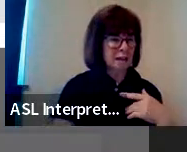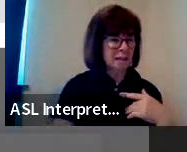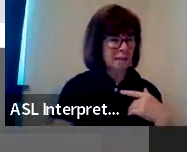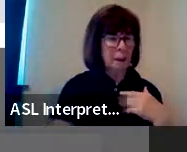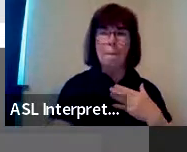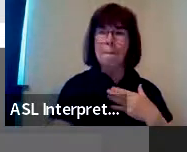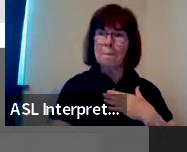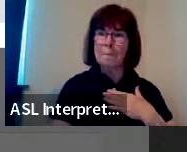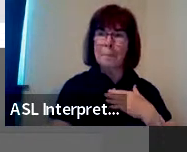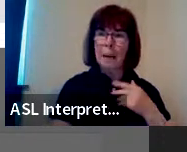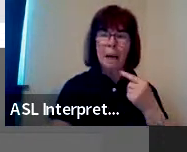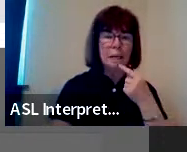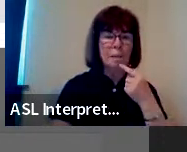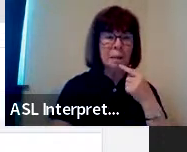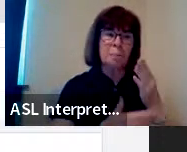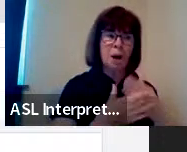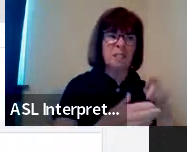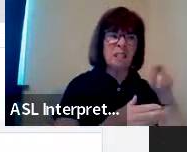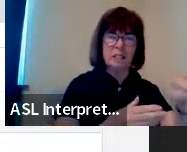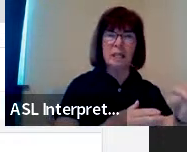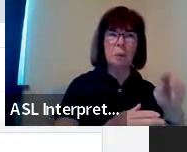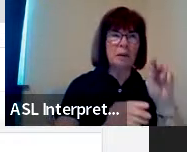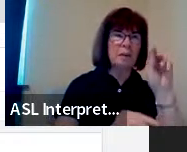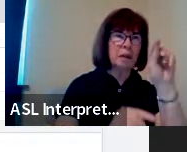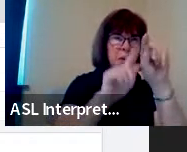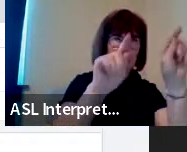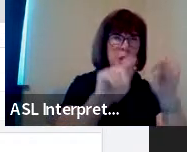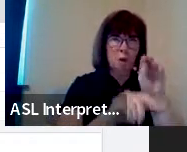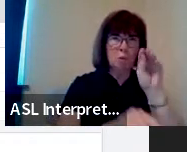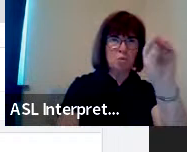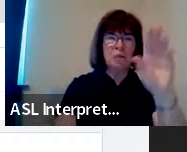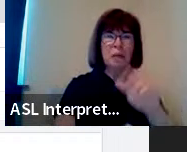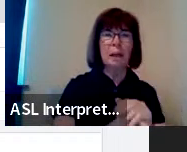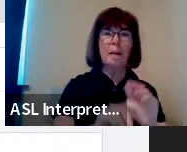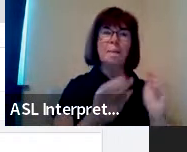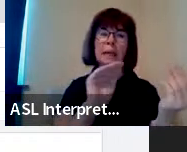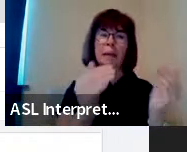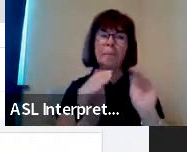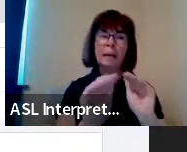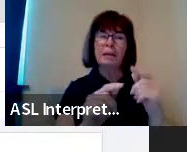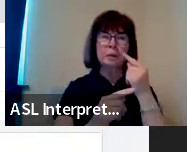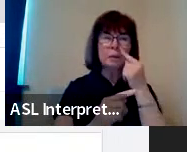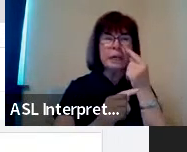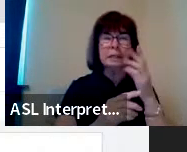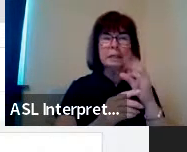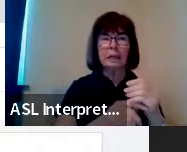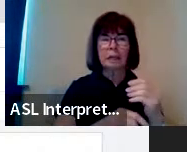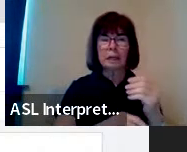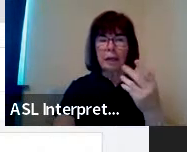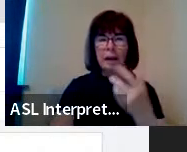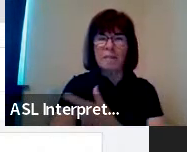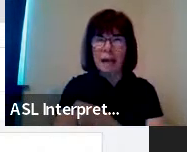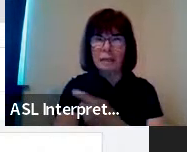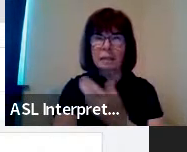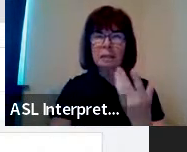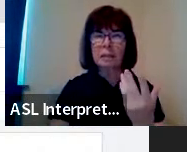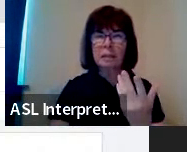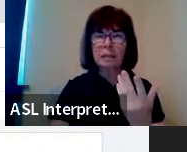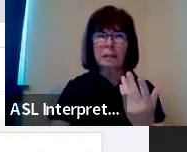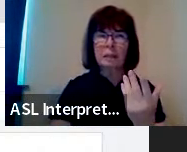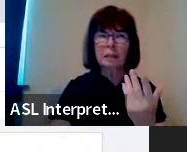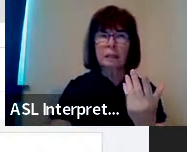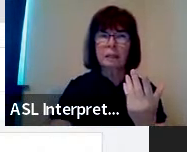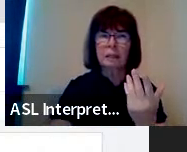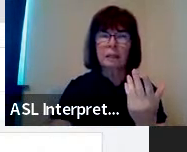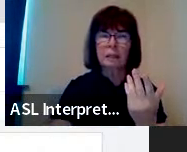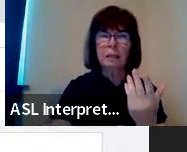one of the sticky notes, and I think it is compared to testing and vax, it's sort of like a very, very